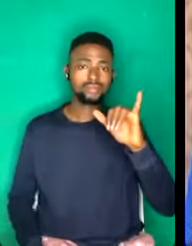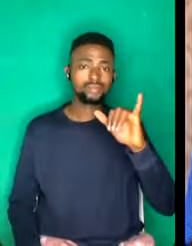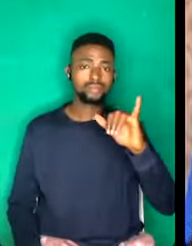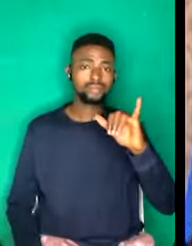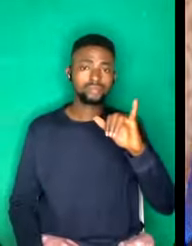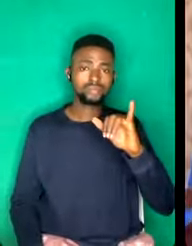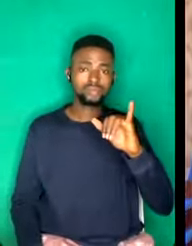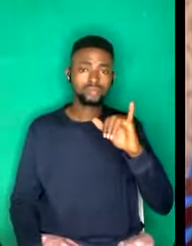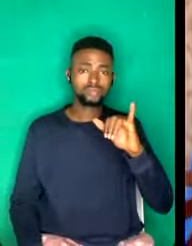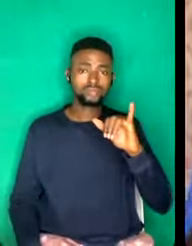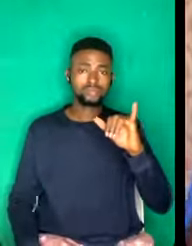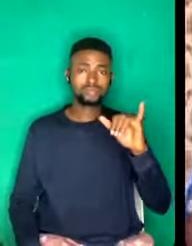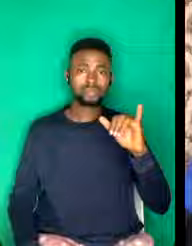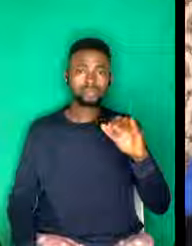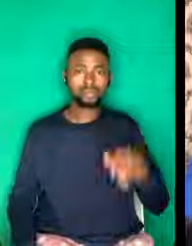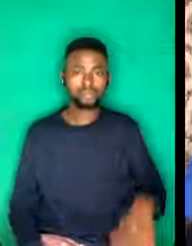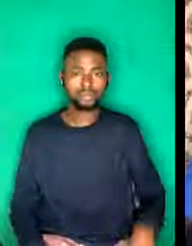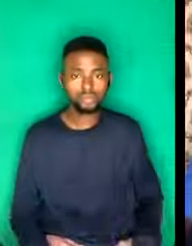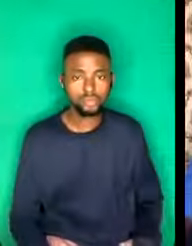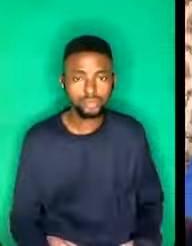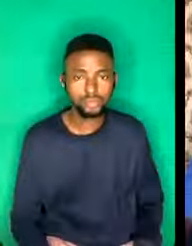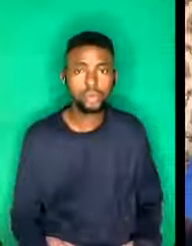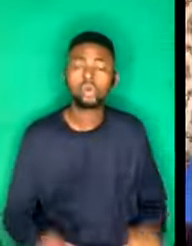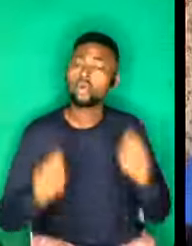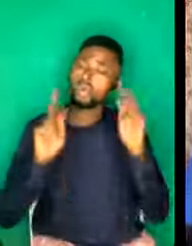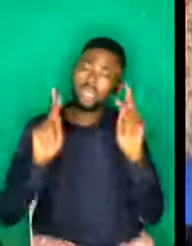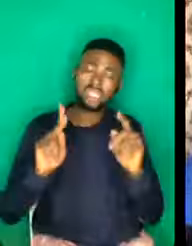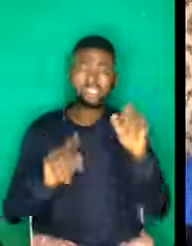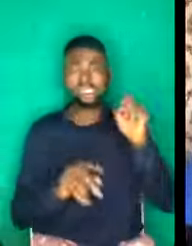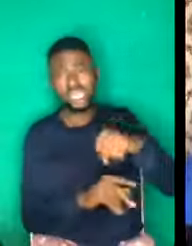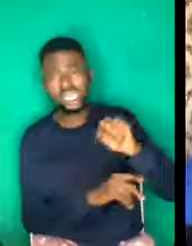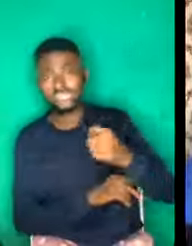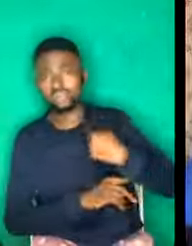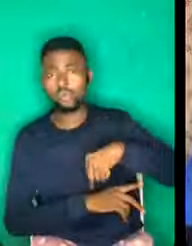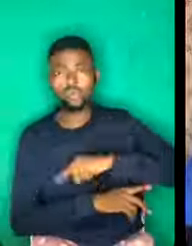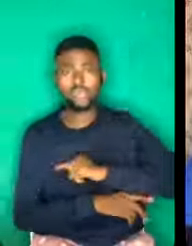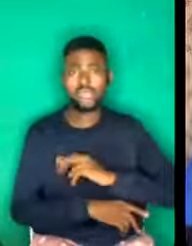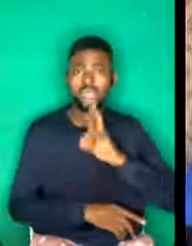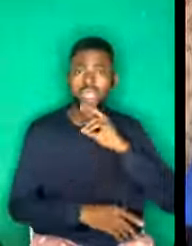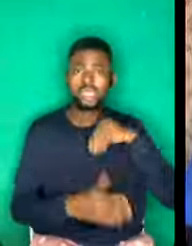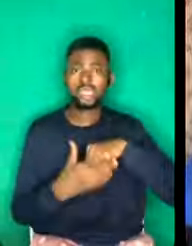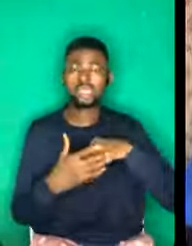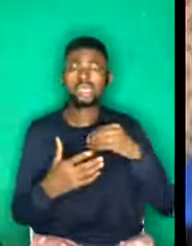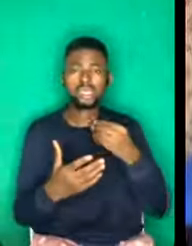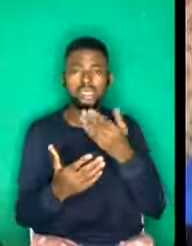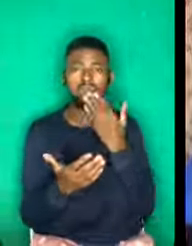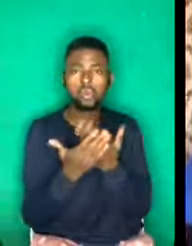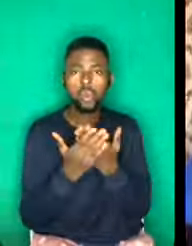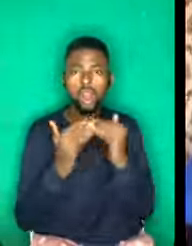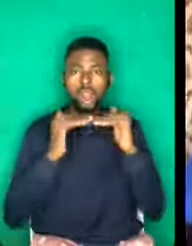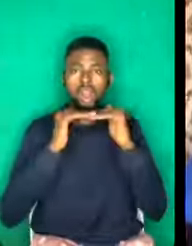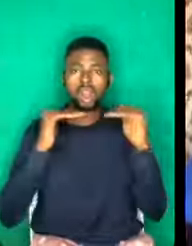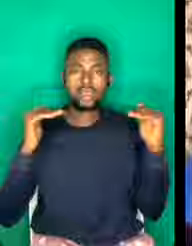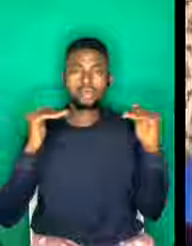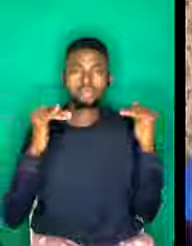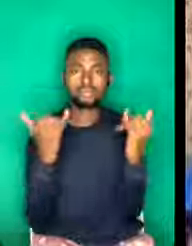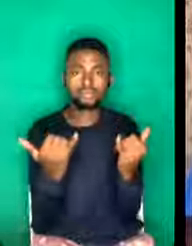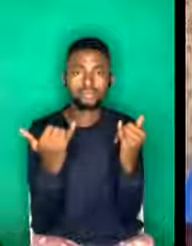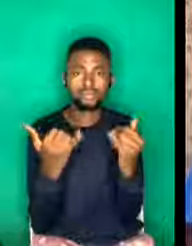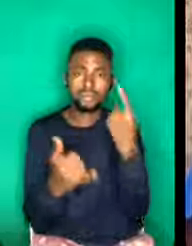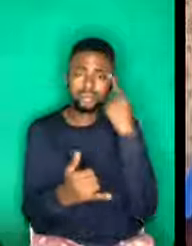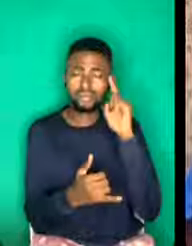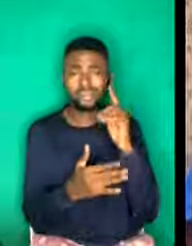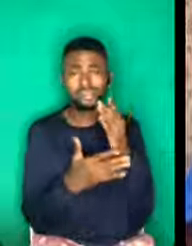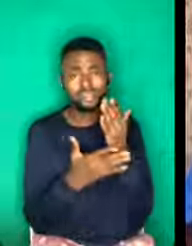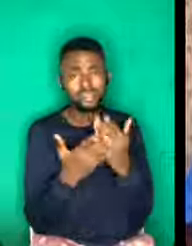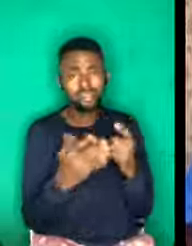No, it's. Yes, we are in a good place presently. Oh, for a while now, we've not